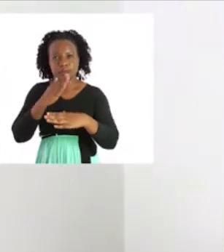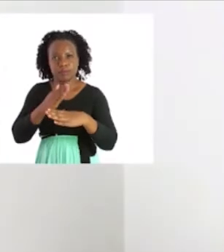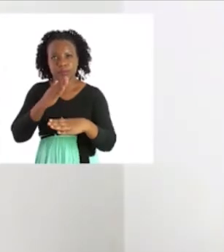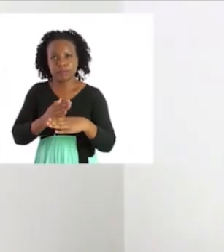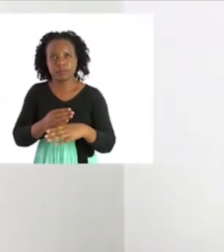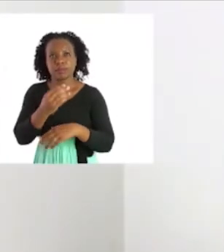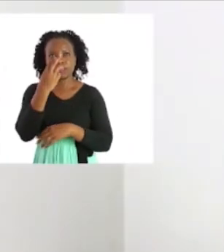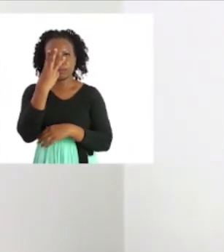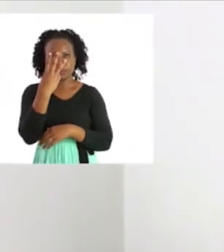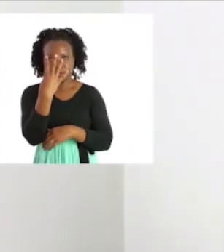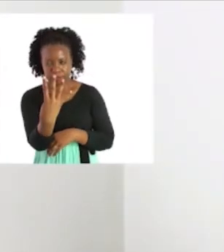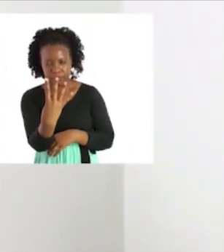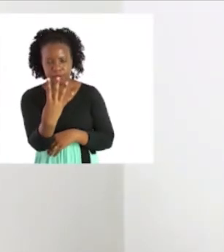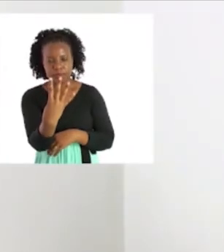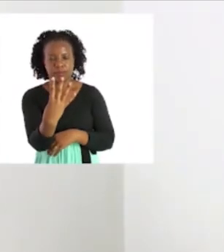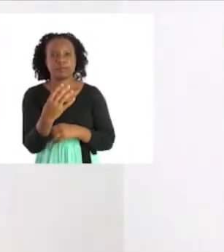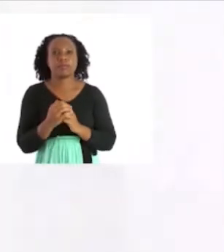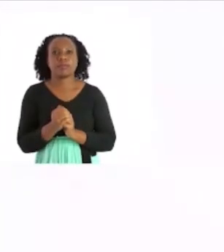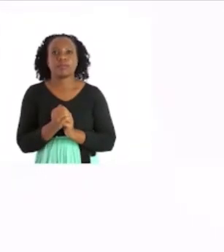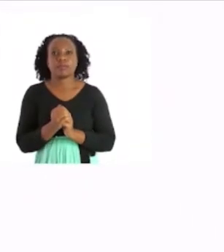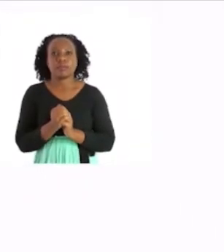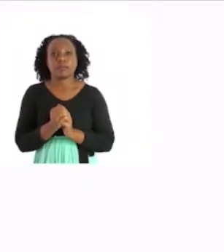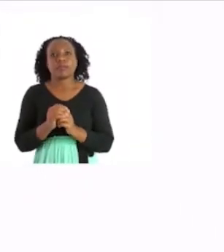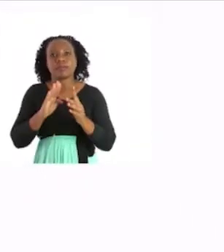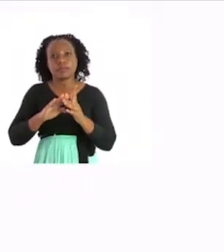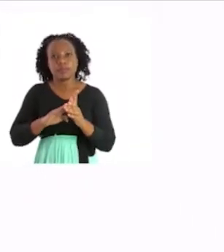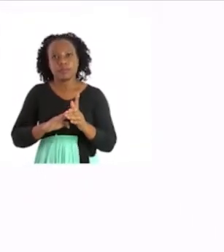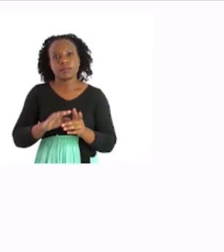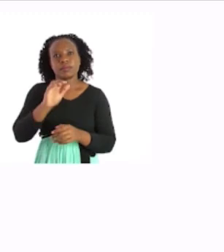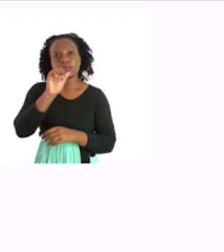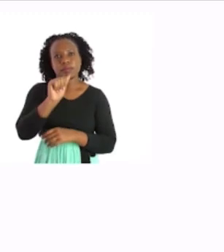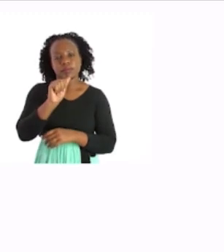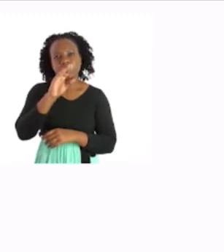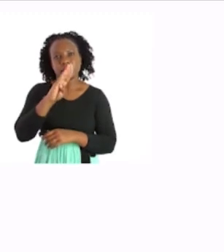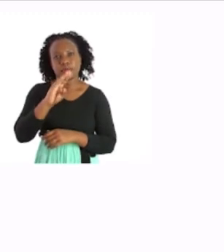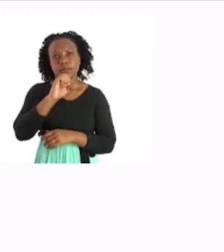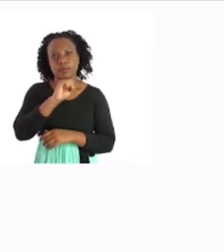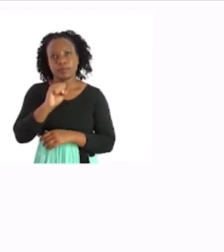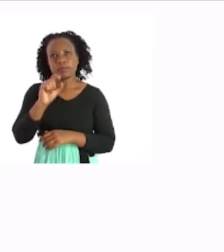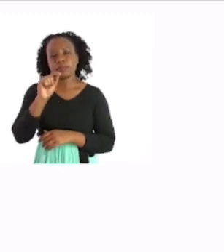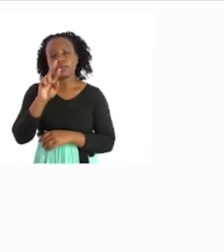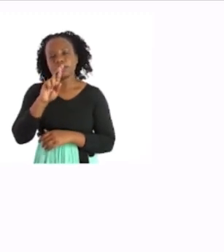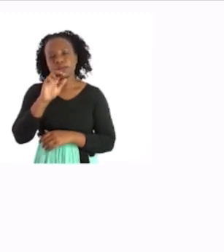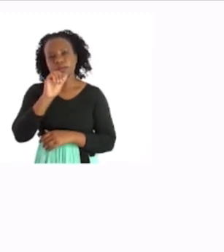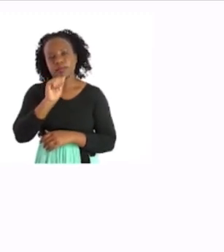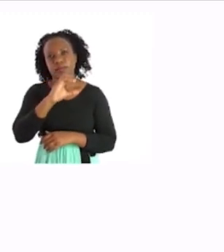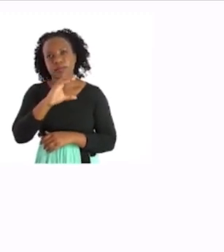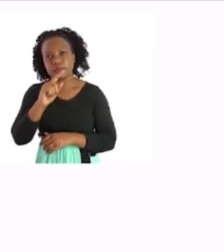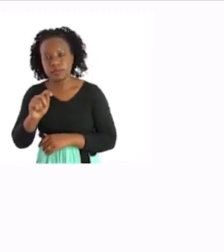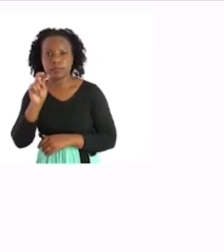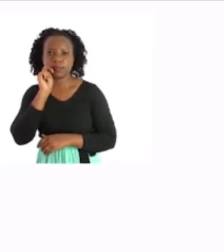4. Activity 4 is abstract nouns. What are you supposed to do? You are supposed